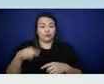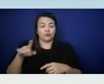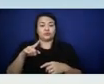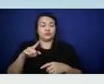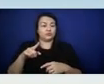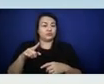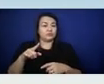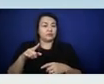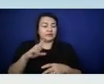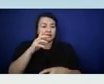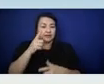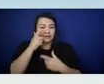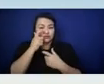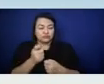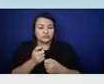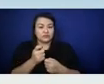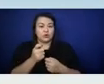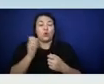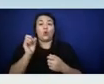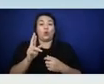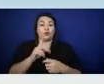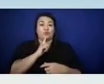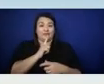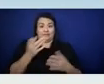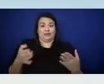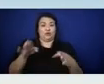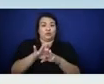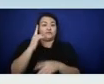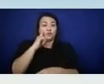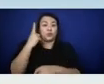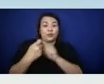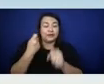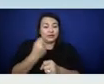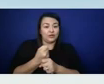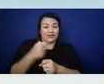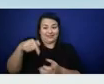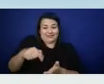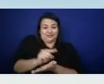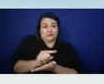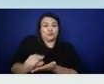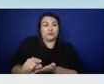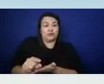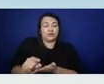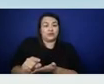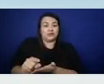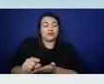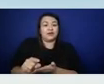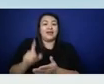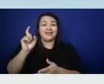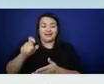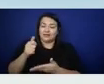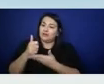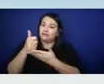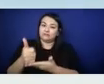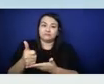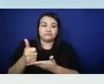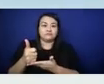our theaters, etc., that are such a vital part of all of our communities, especially here in El Paso.